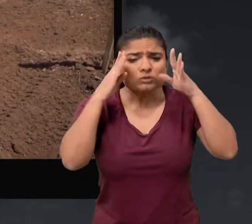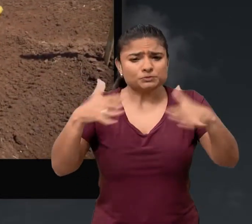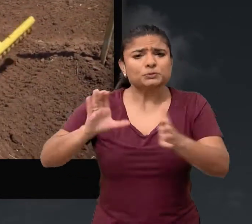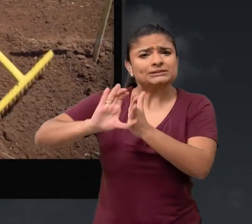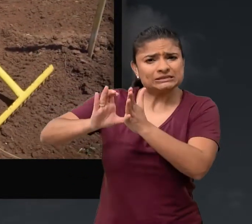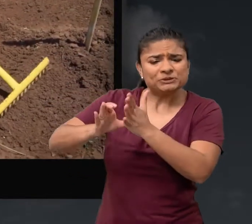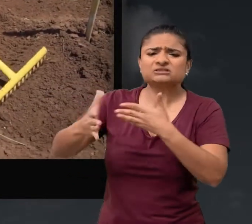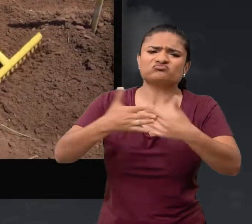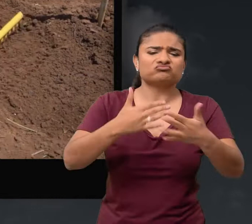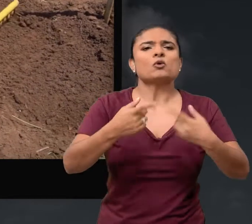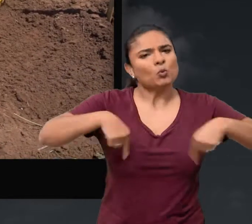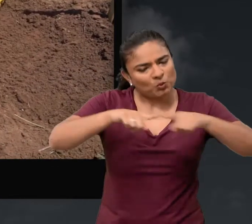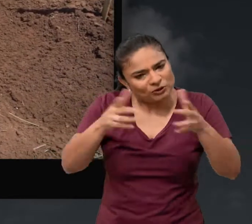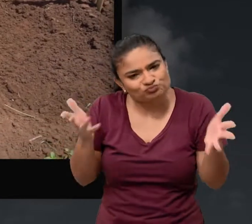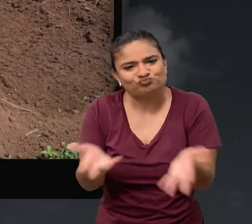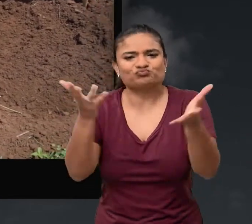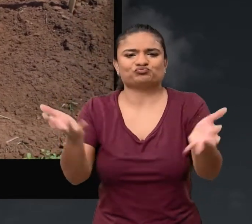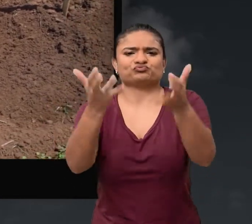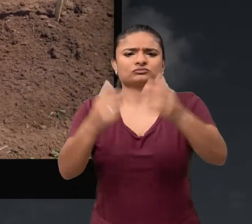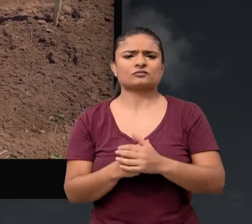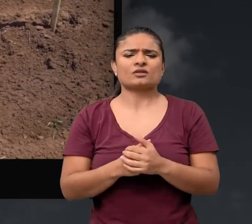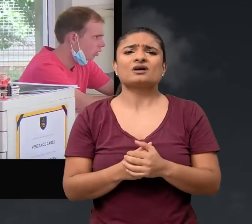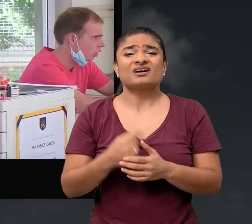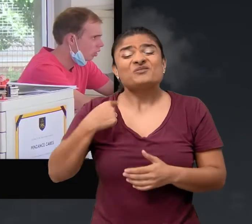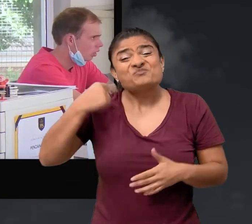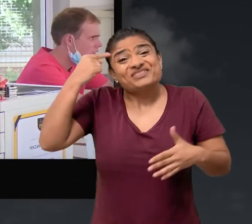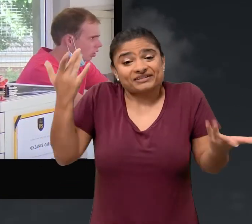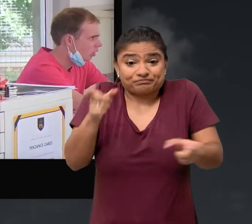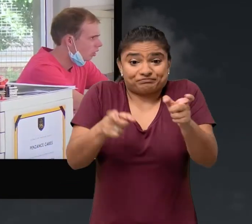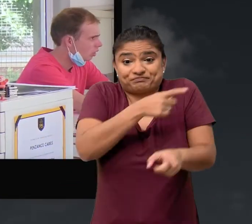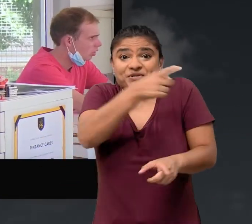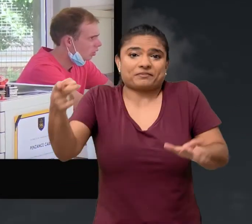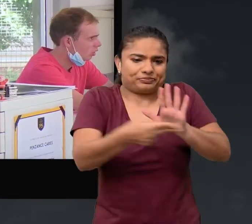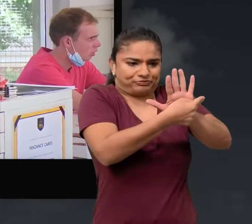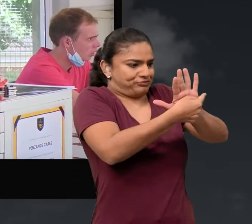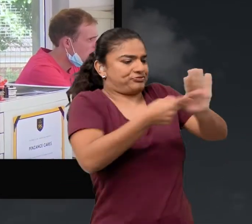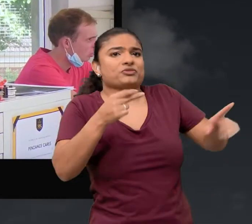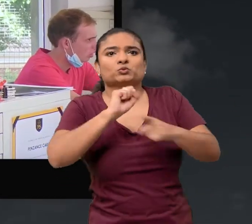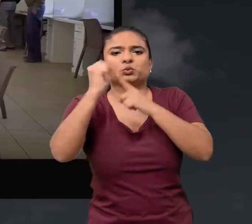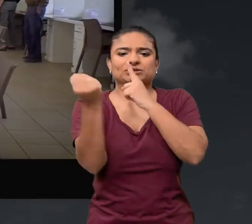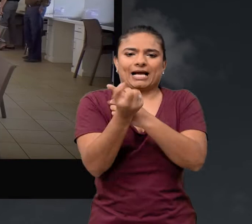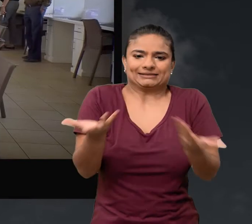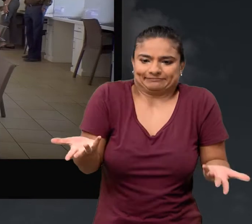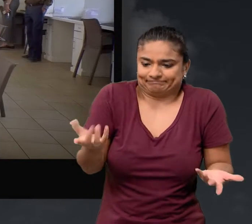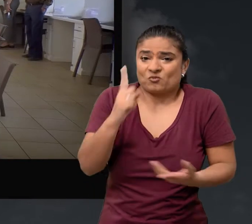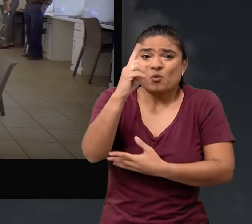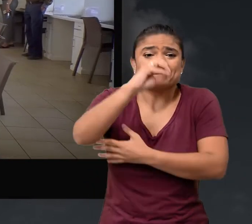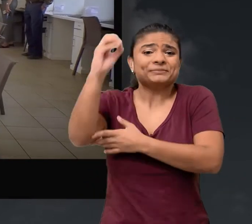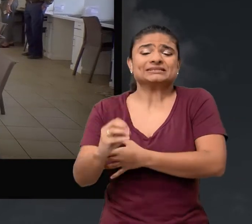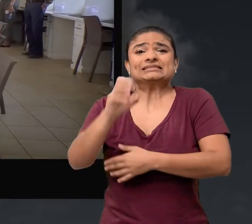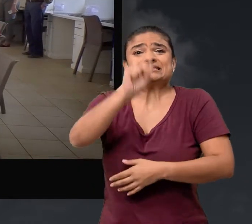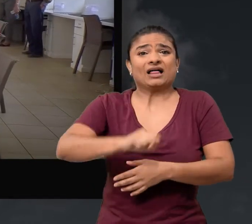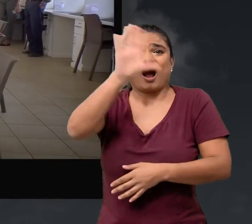with autism and or disability. I think it is a very sad indictment against us as a society that we have less